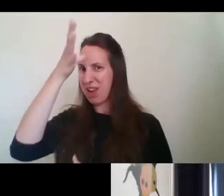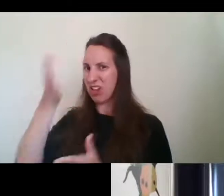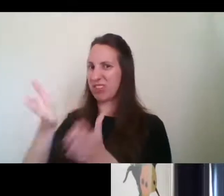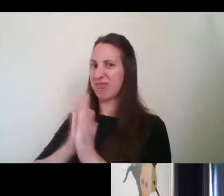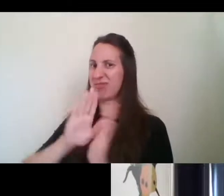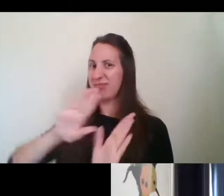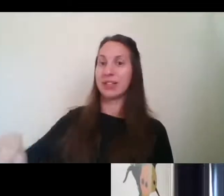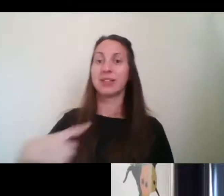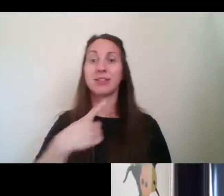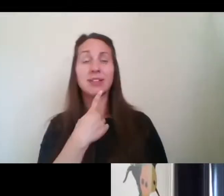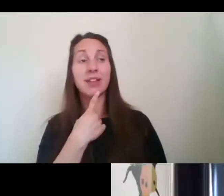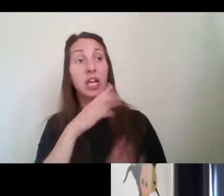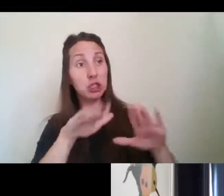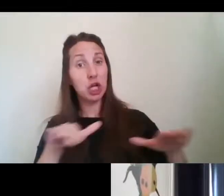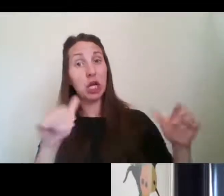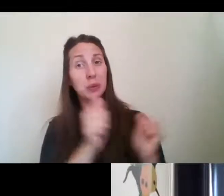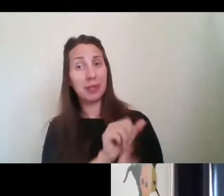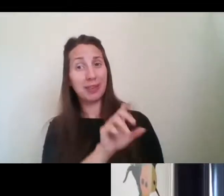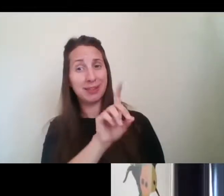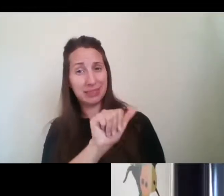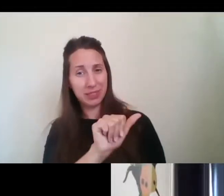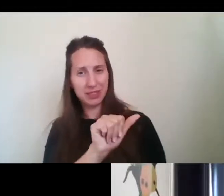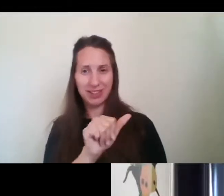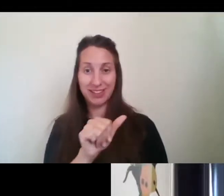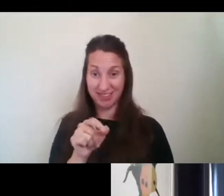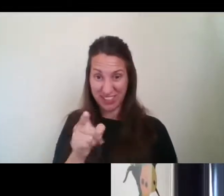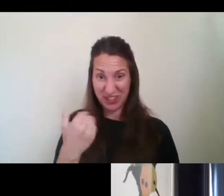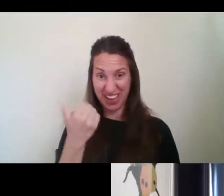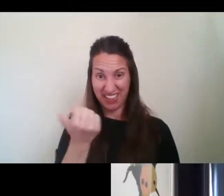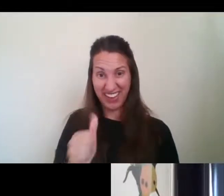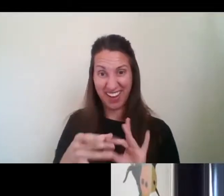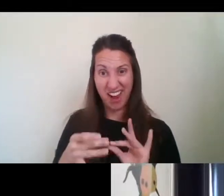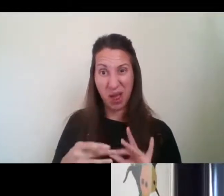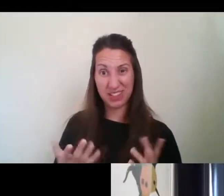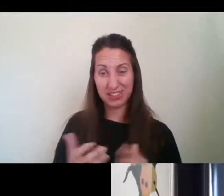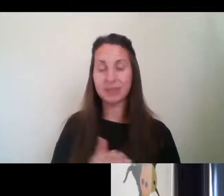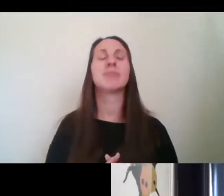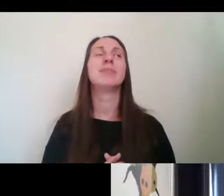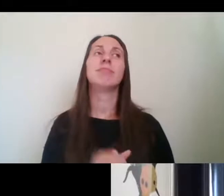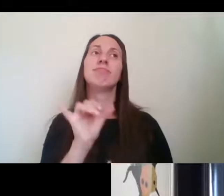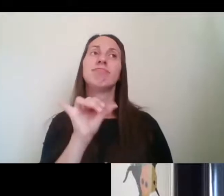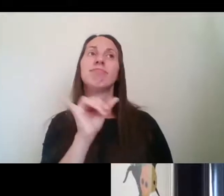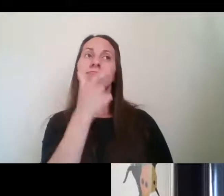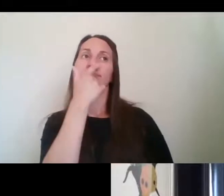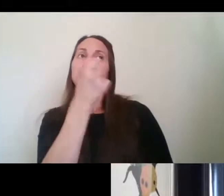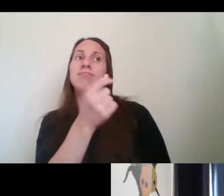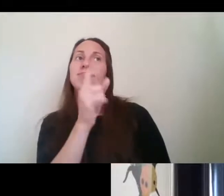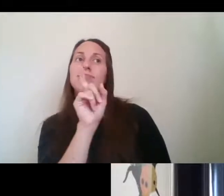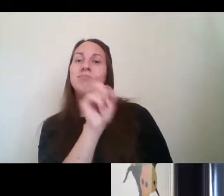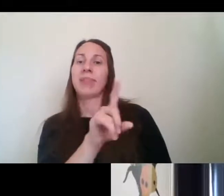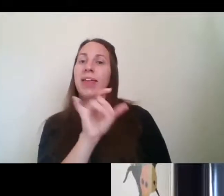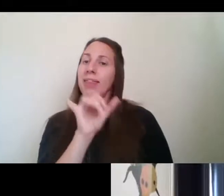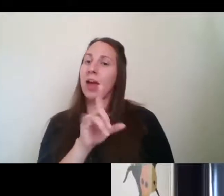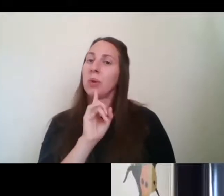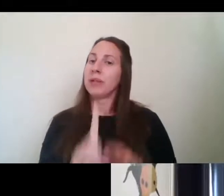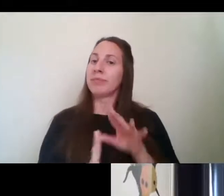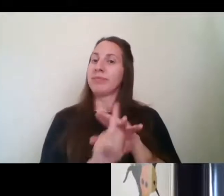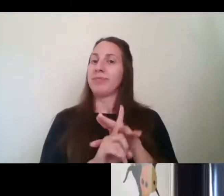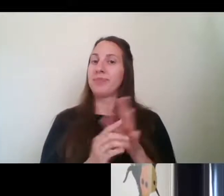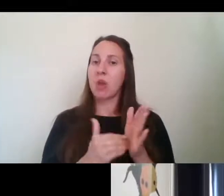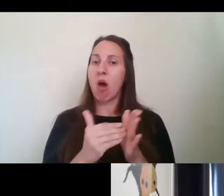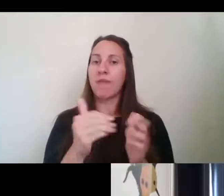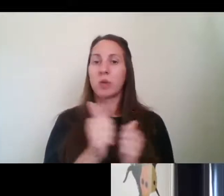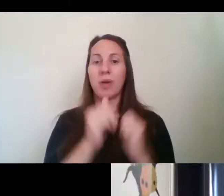Do you have anything to say about that? Sort of an interesting question, because I think that mostly comes up largely in an